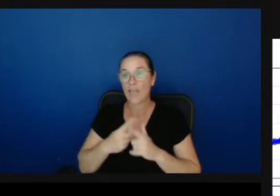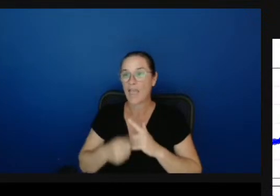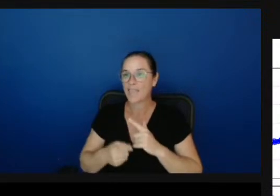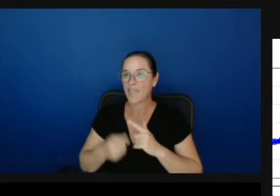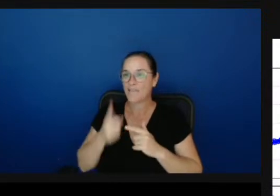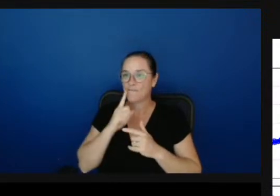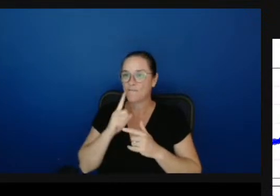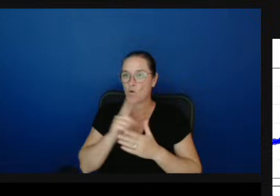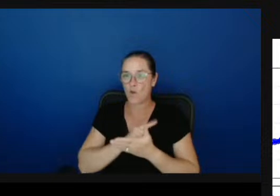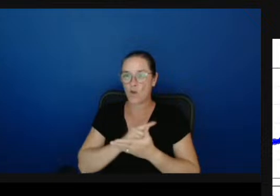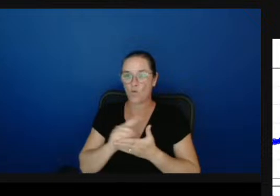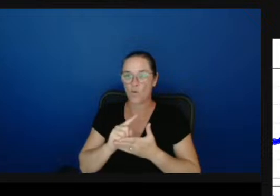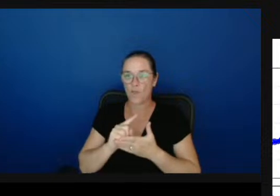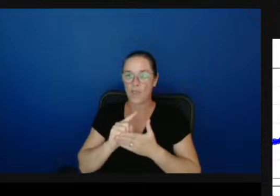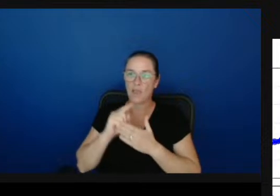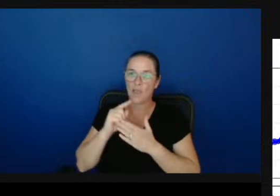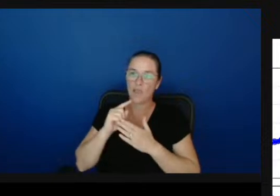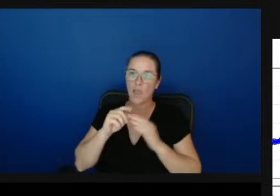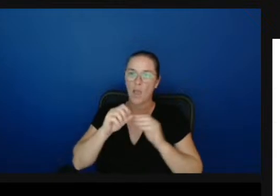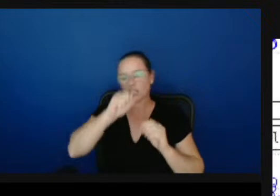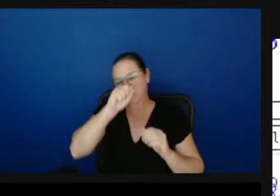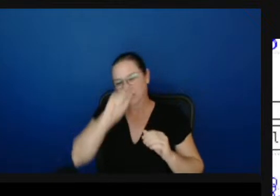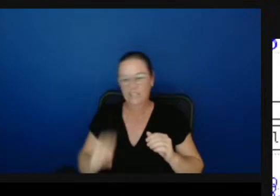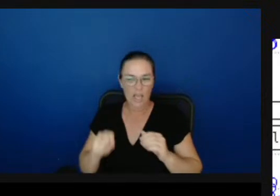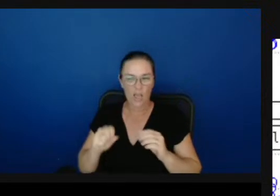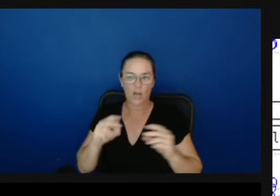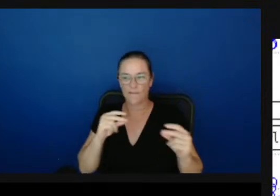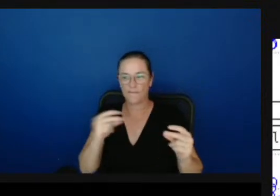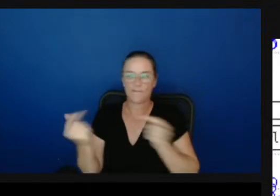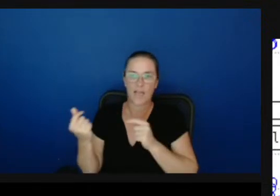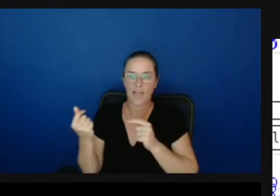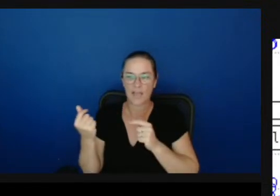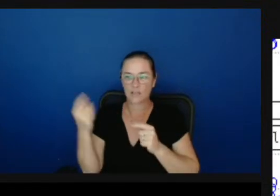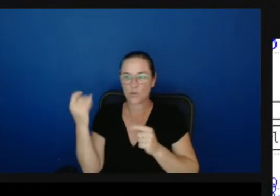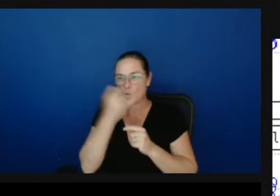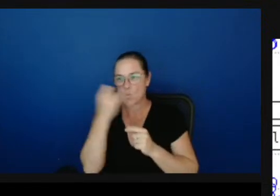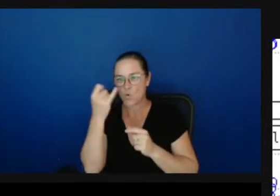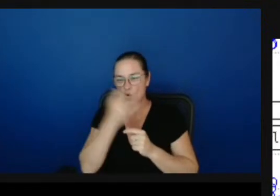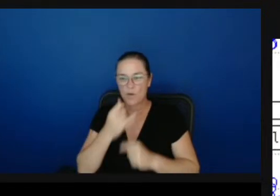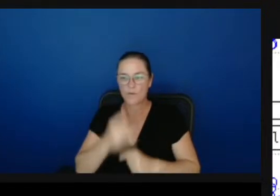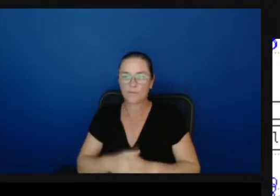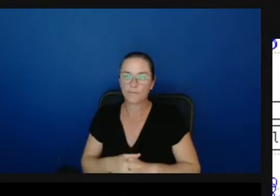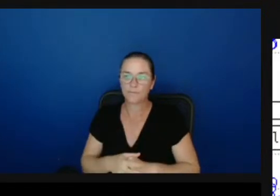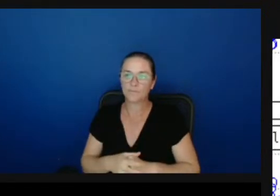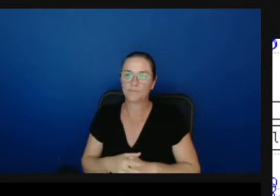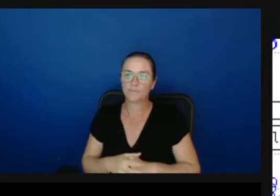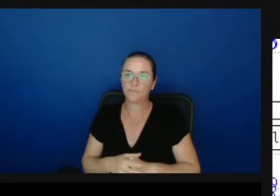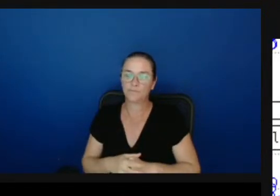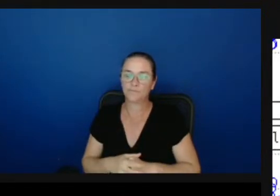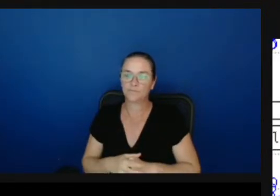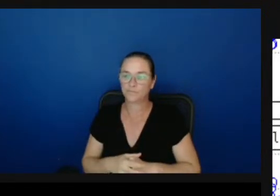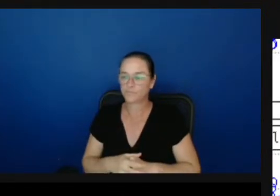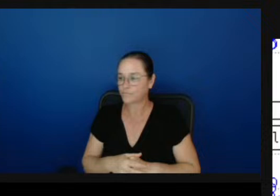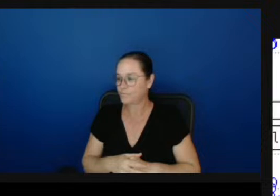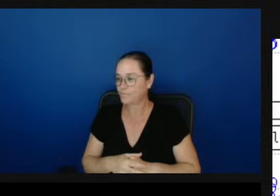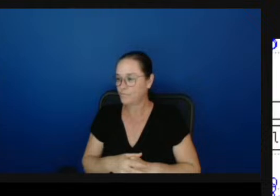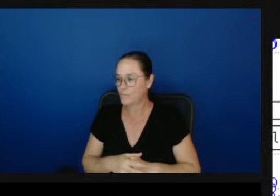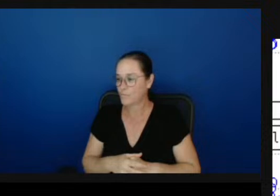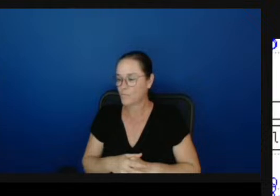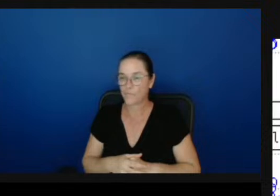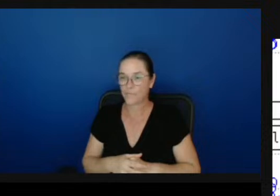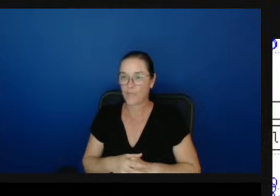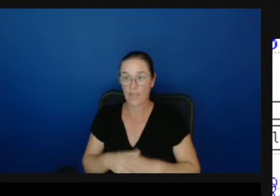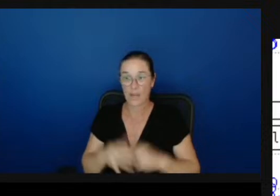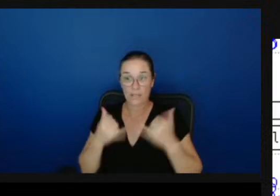just crashed to the south in a ridiculous fashion here. Just really booking it and still moving.